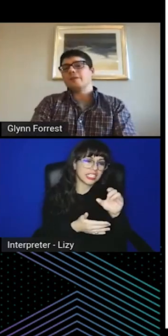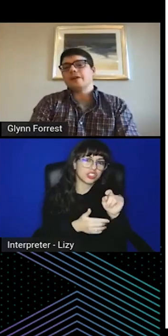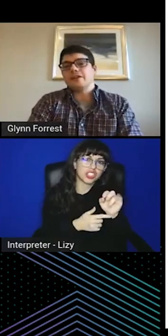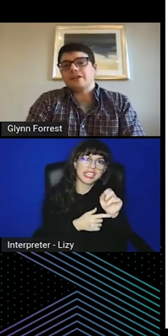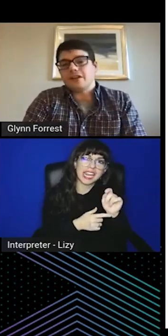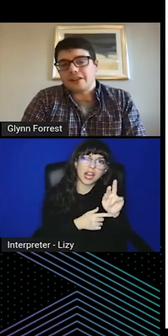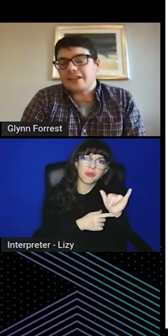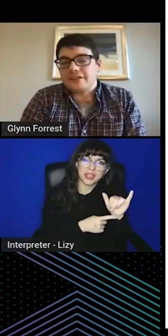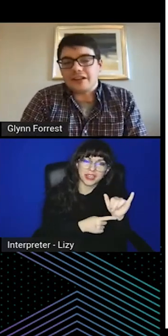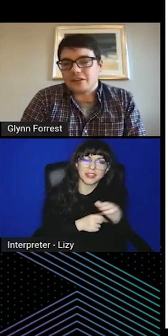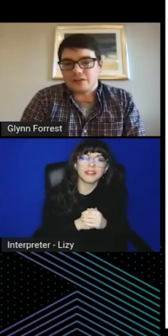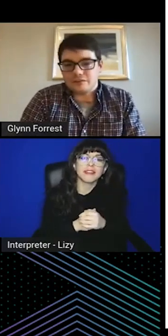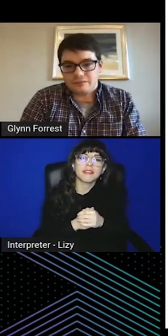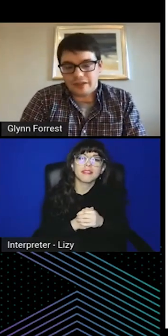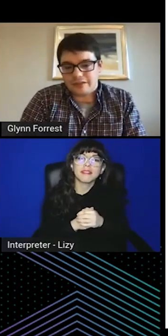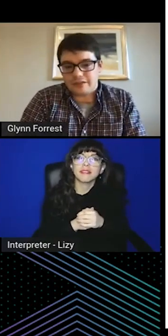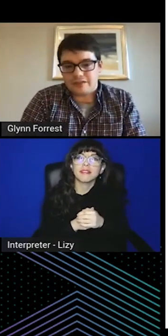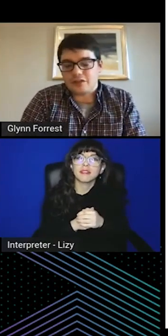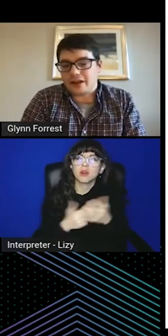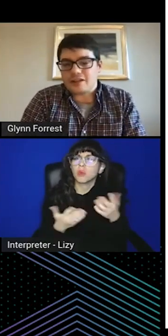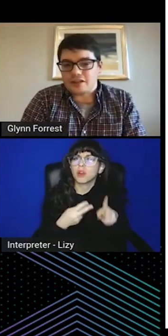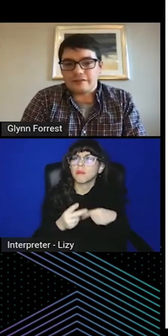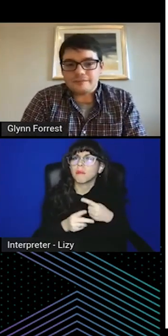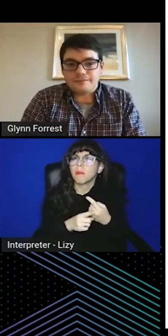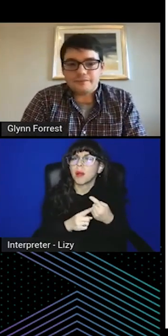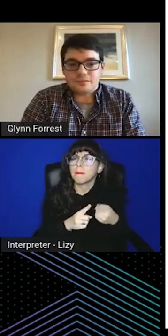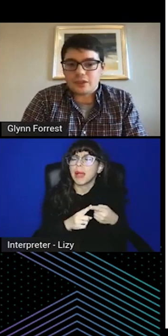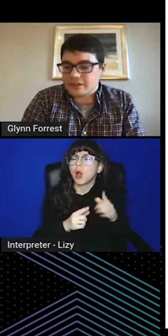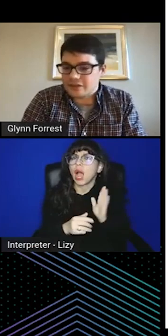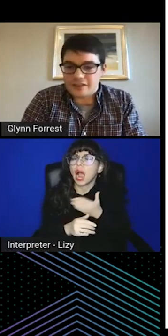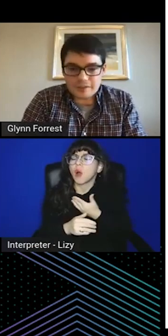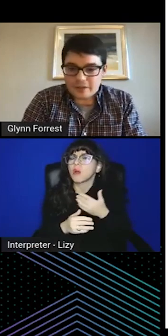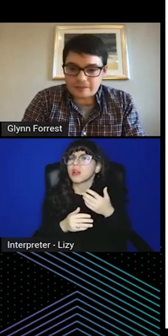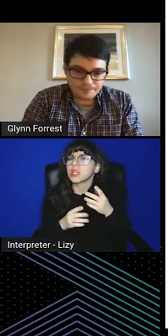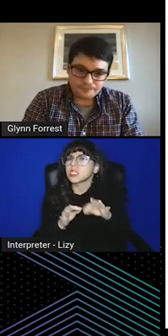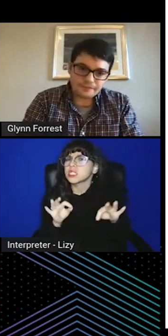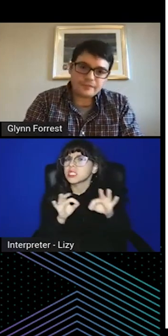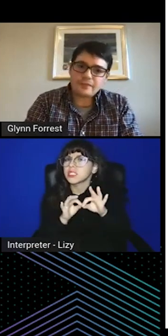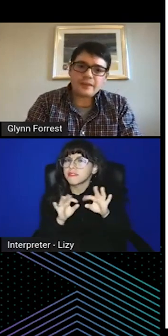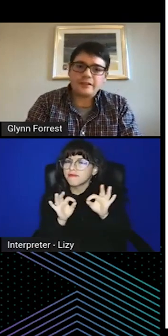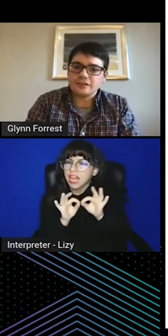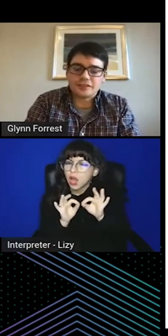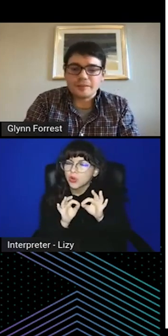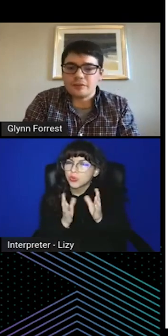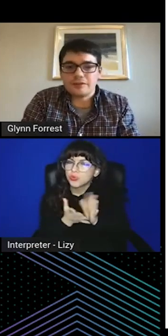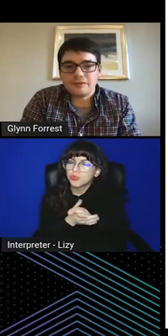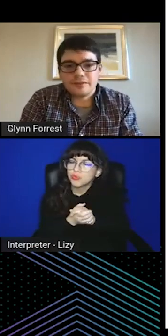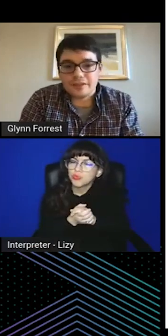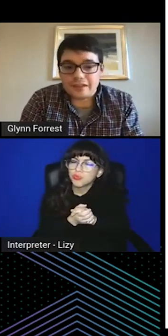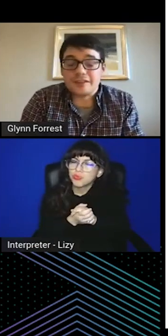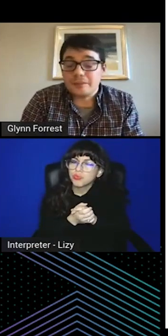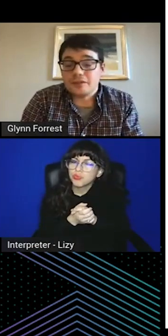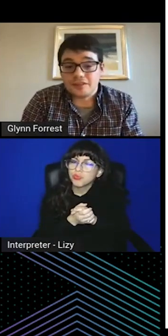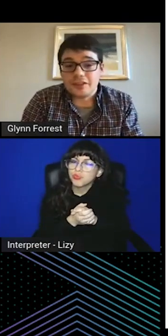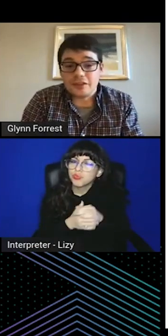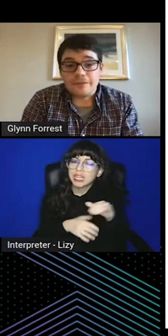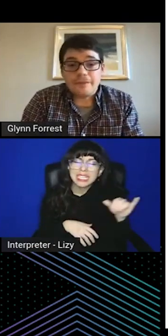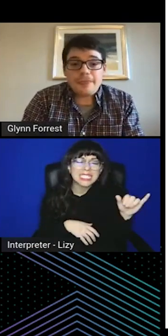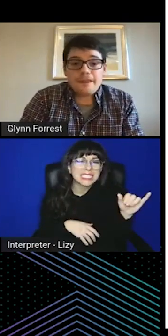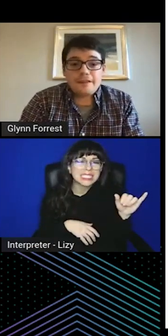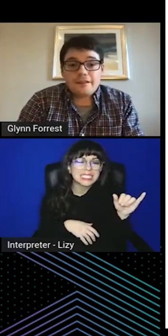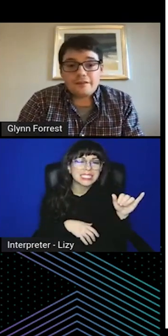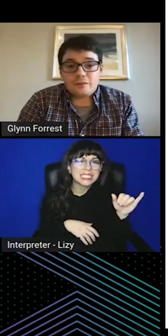Now, what about our key value secret engine? Well, it's very similar. Here's a simple